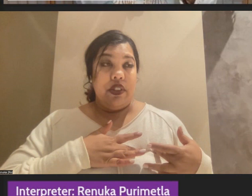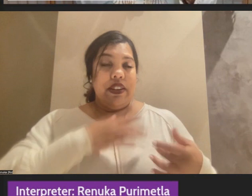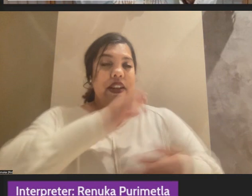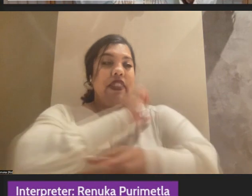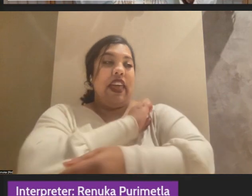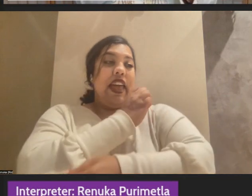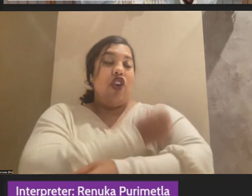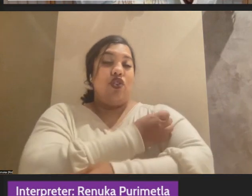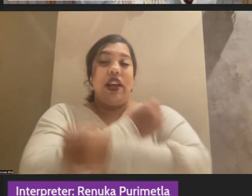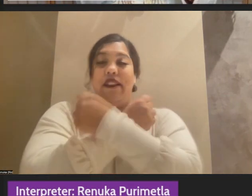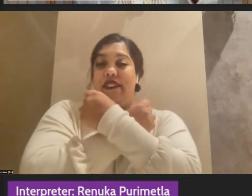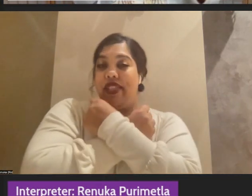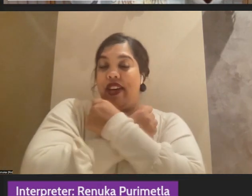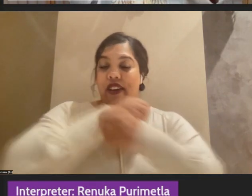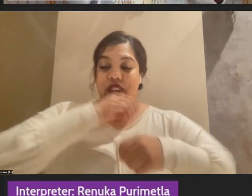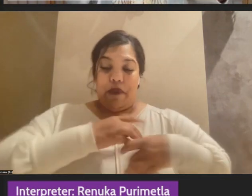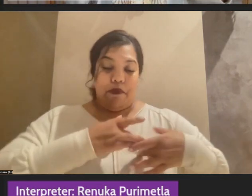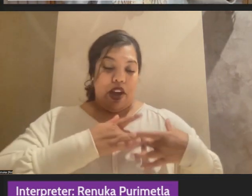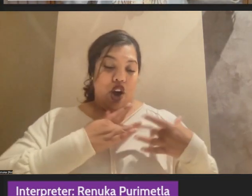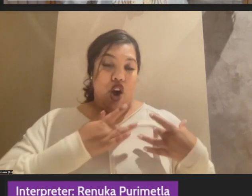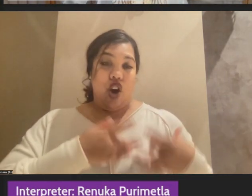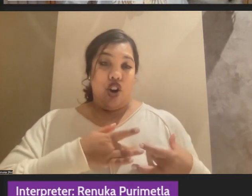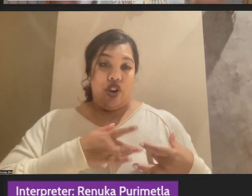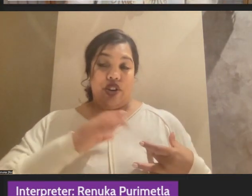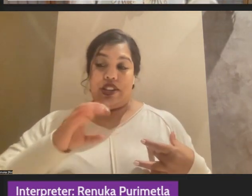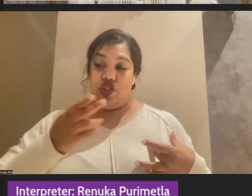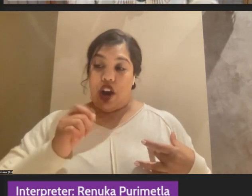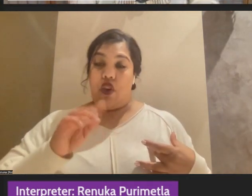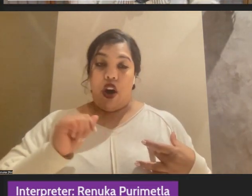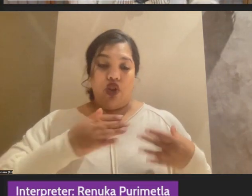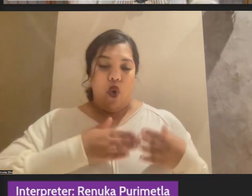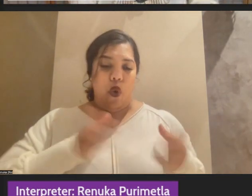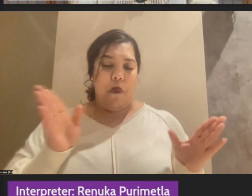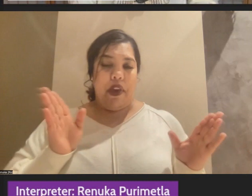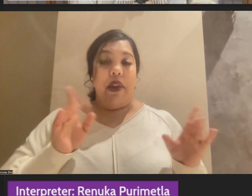open, but is it expanding?